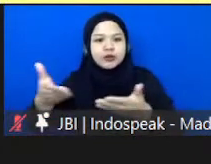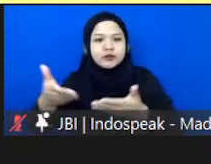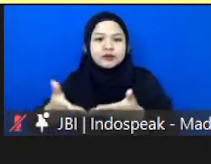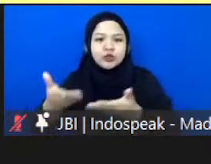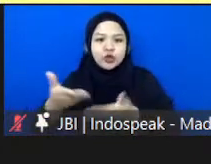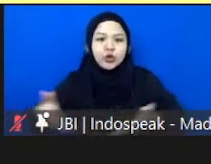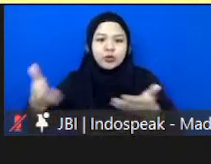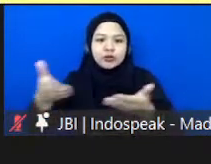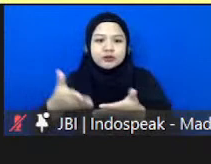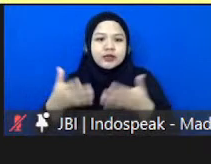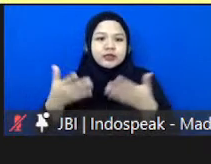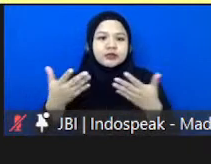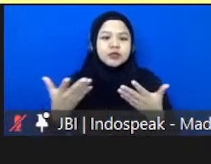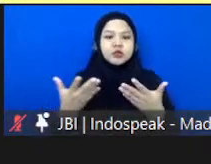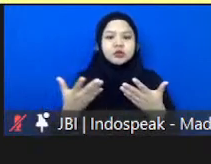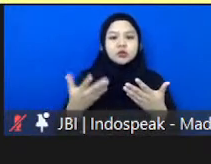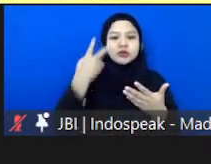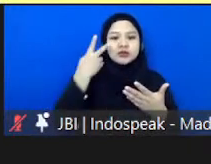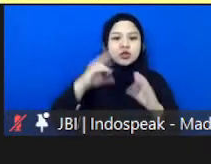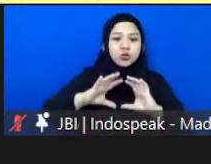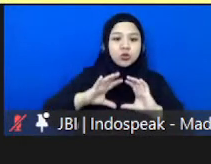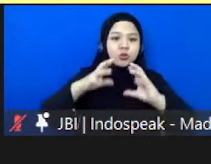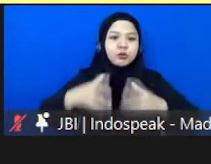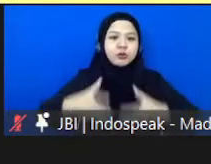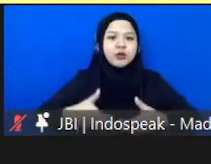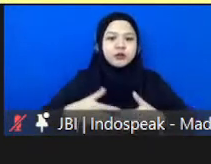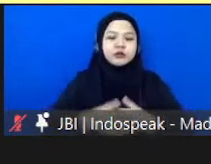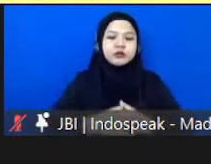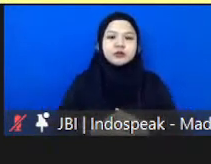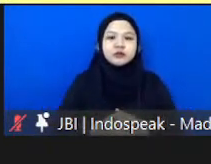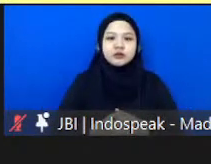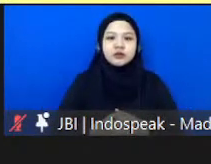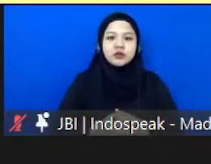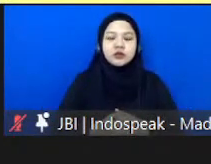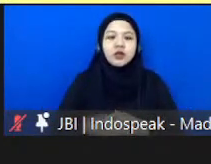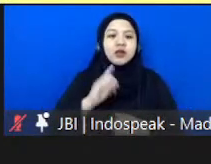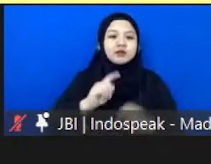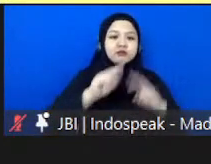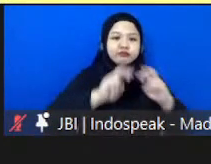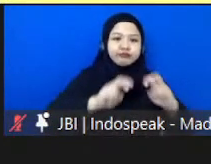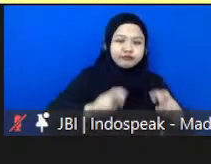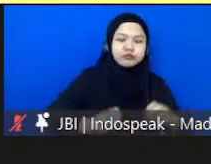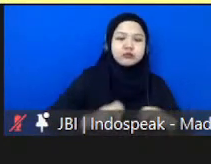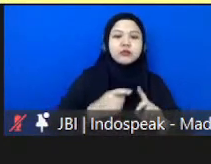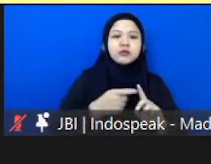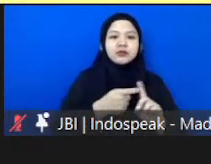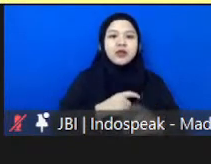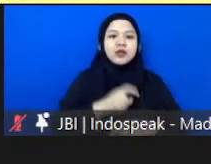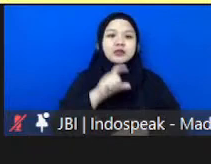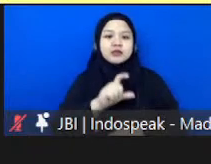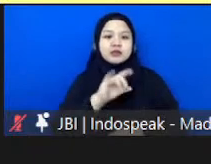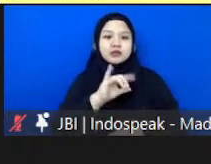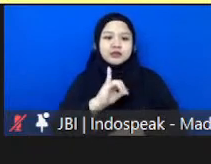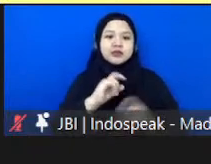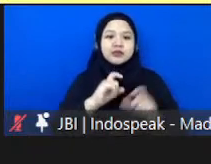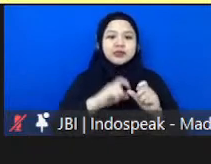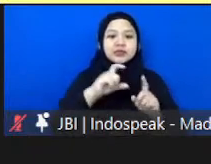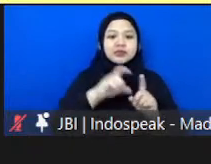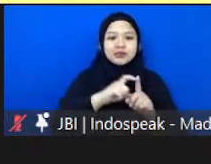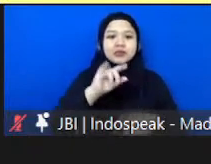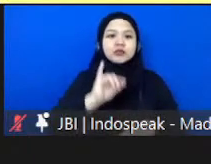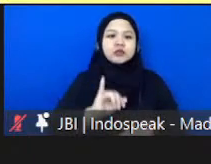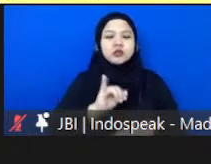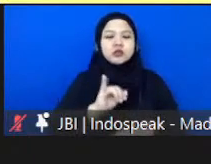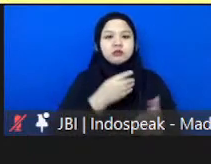for Indonesia Strategic Development Initiatives, or CISD, then adopted that frame